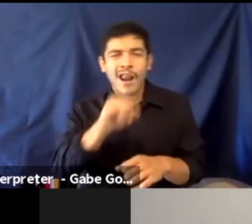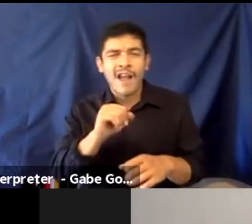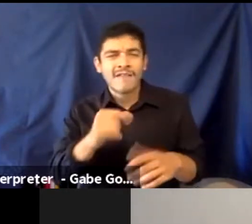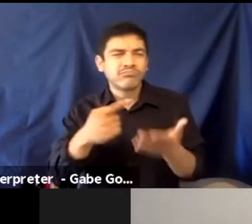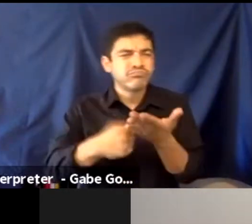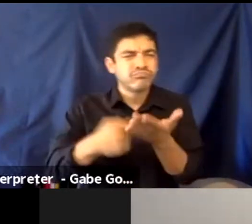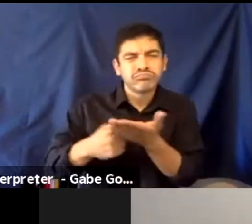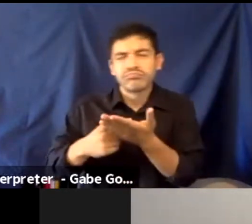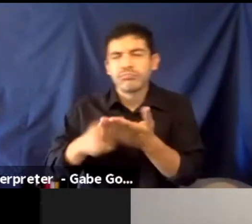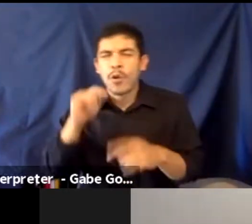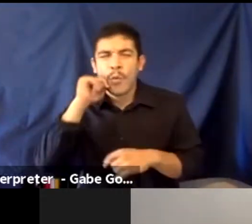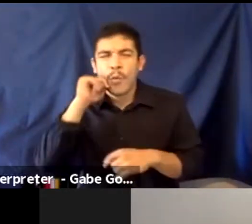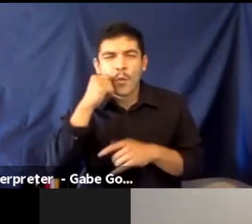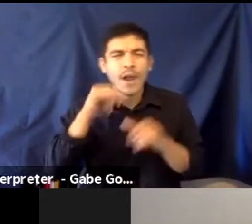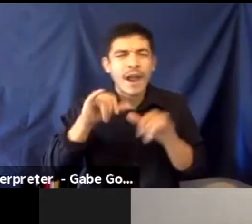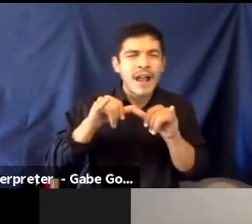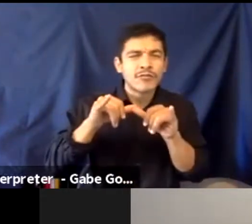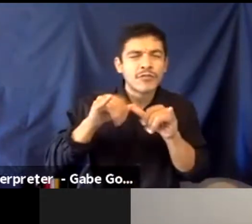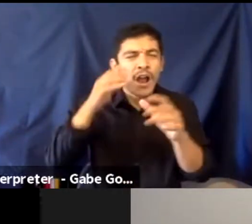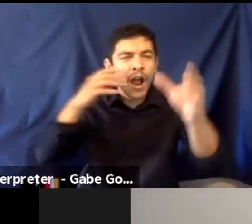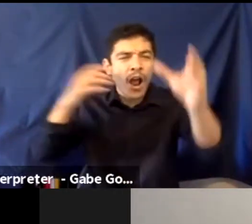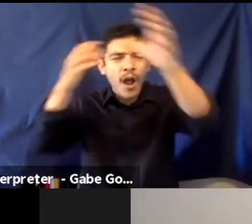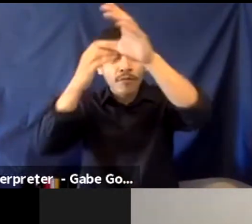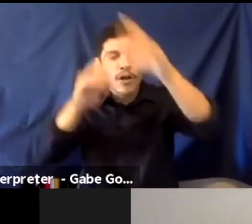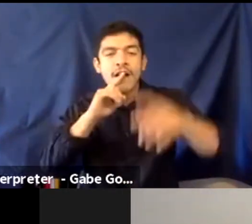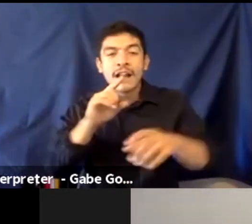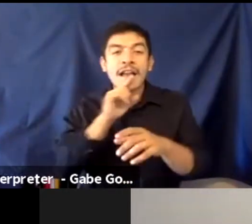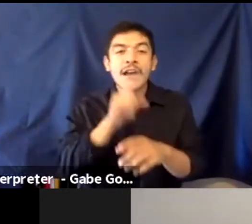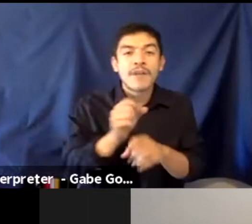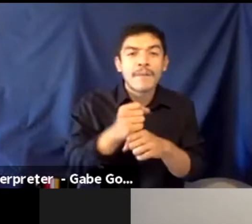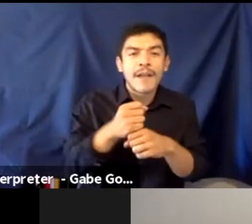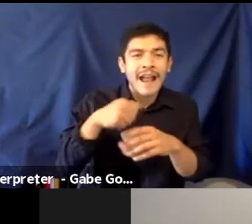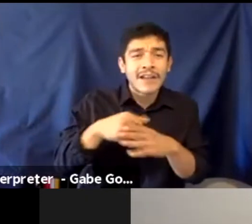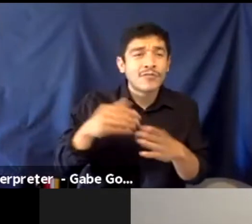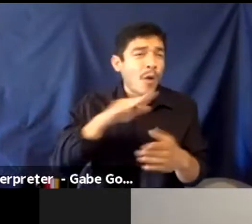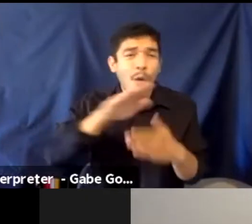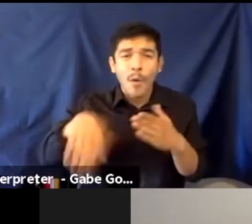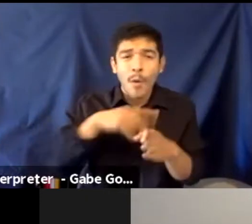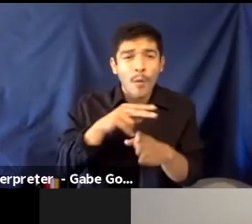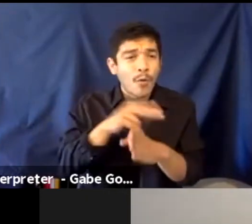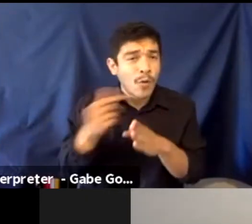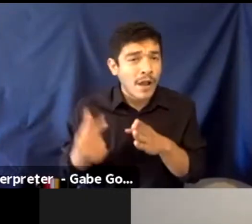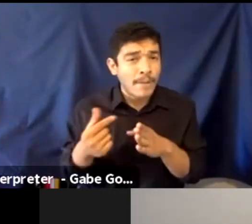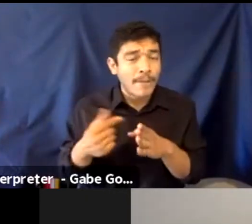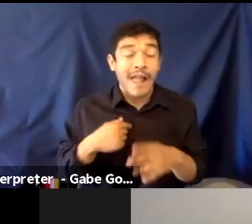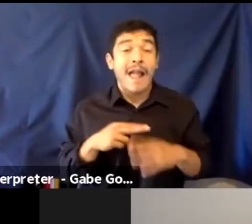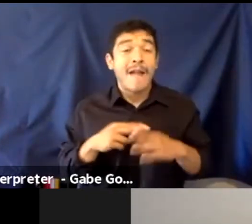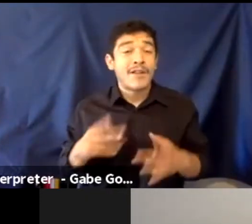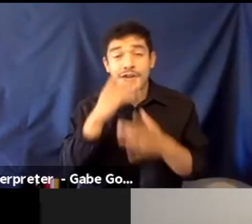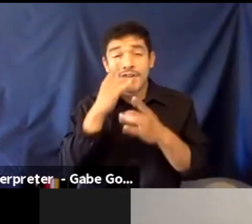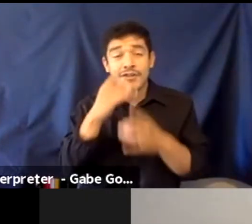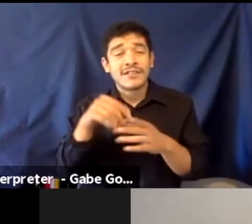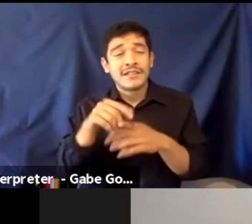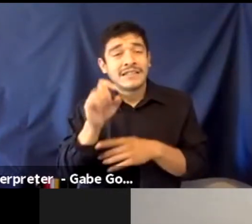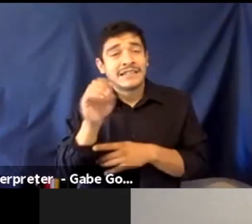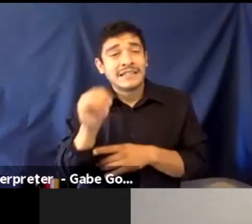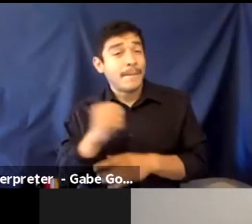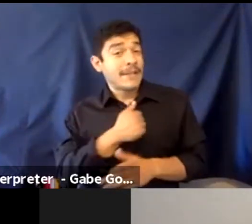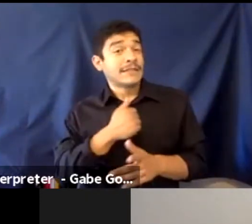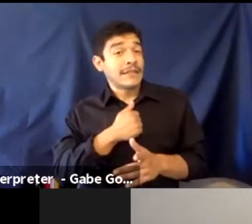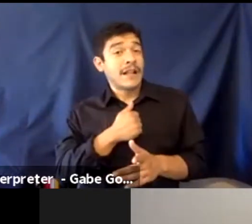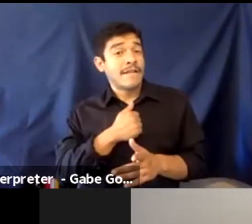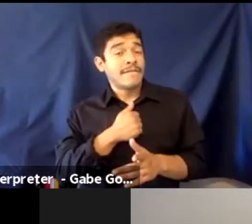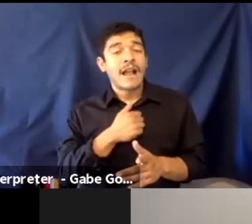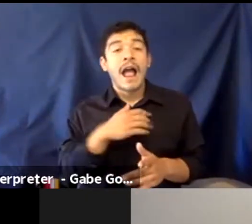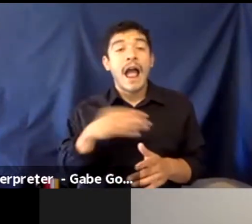engineering concepts that we got to actually film and make into a whole program. I myself am super interested in STEM and mechanical engineering.